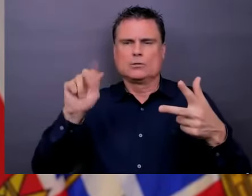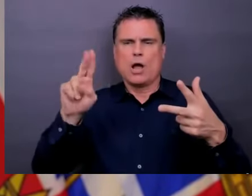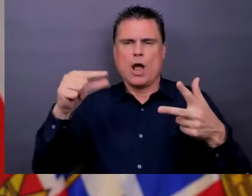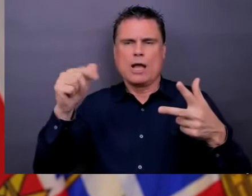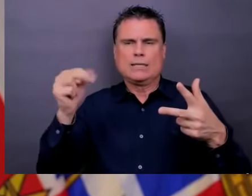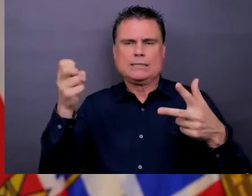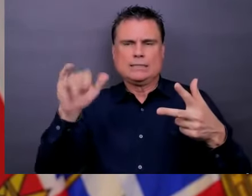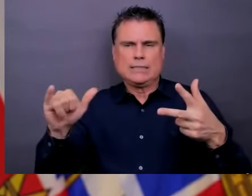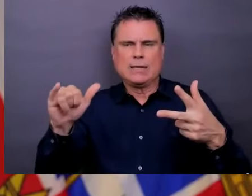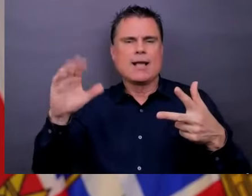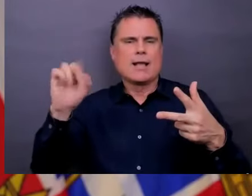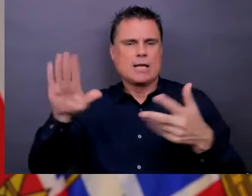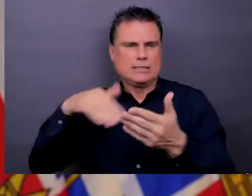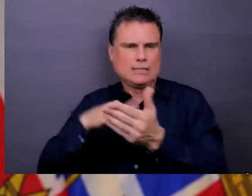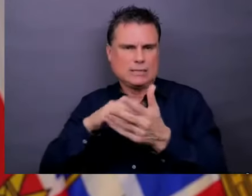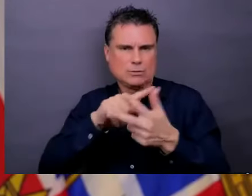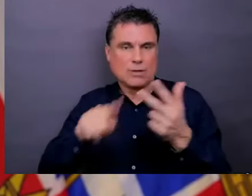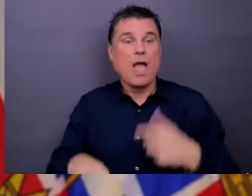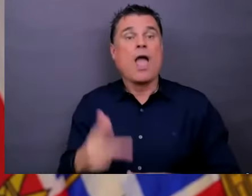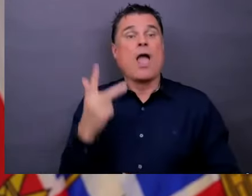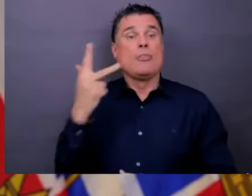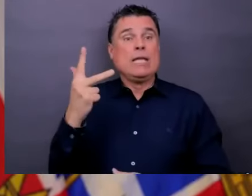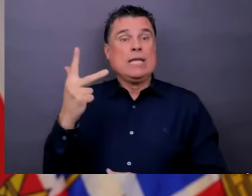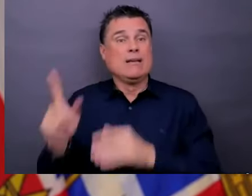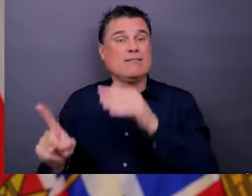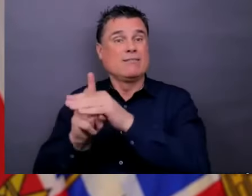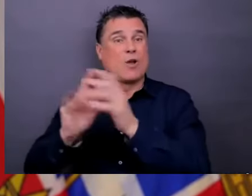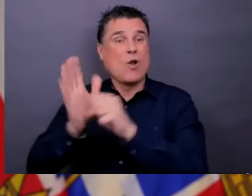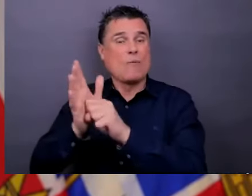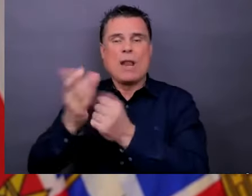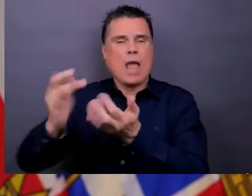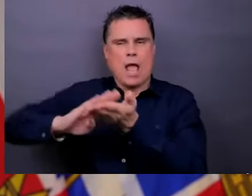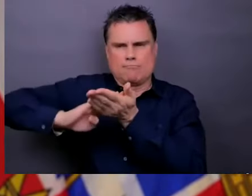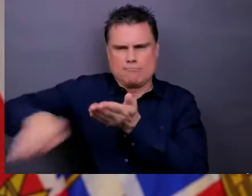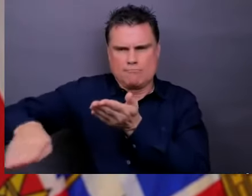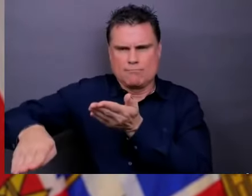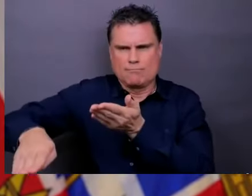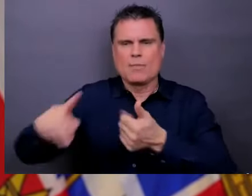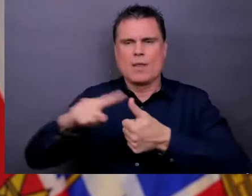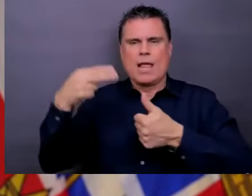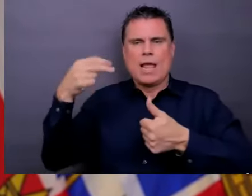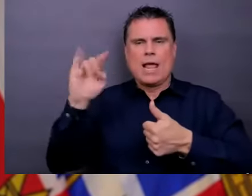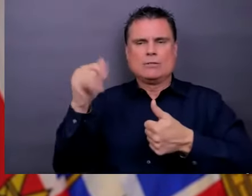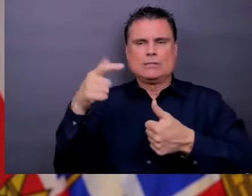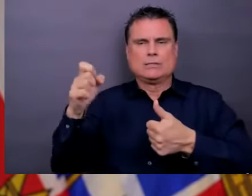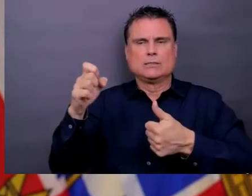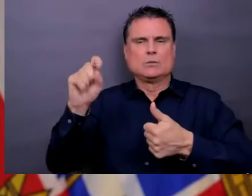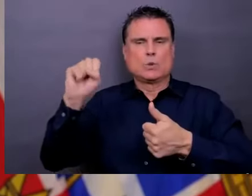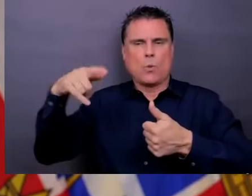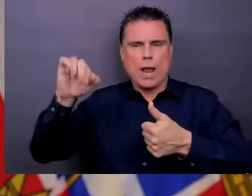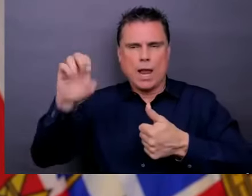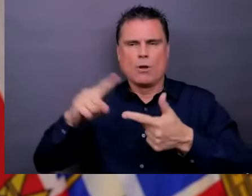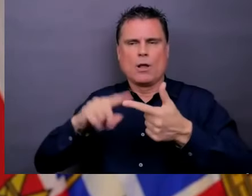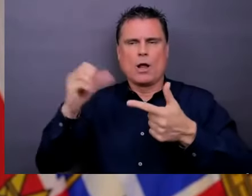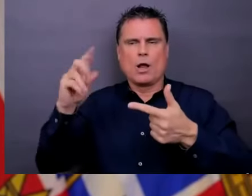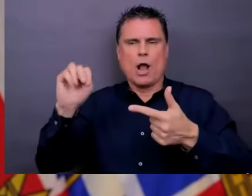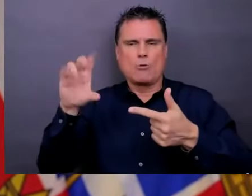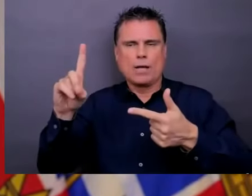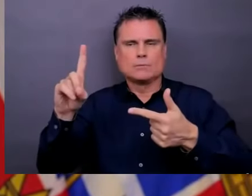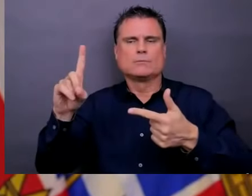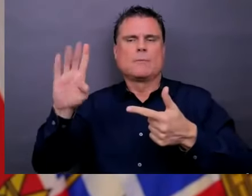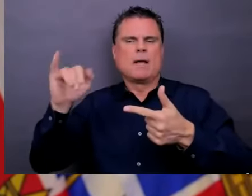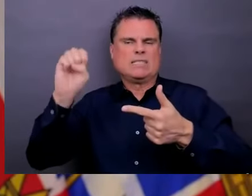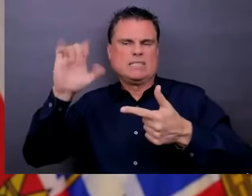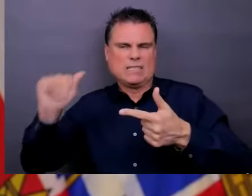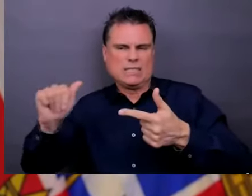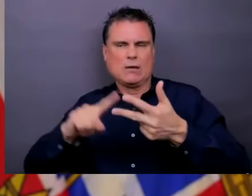Holy Family Hospital. So we now have 15 active outbreaks in long-term care and assisted living, and six in acute care